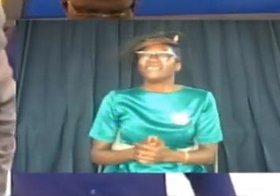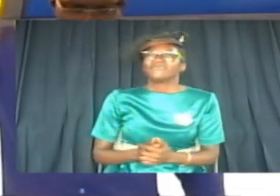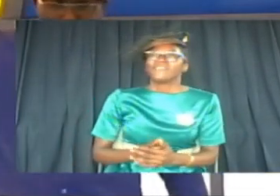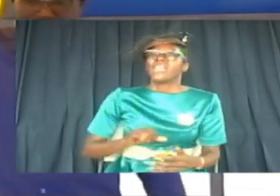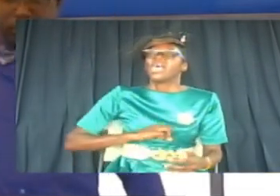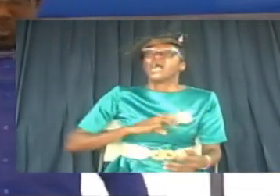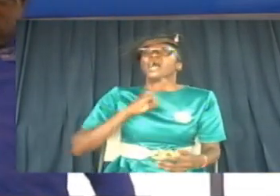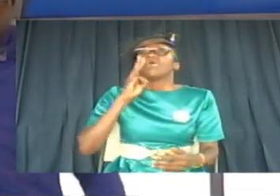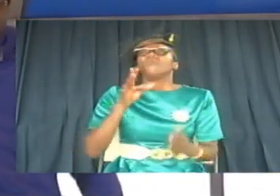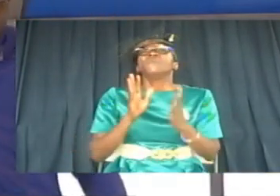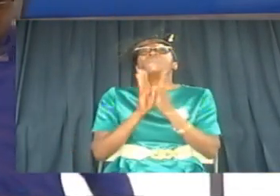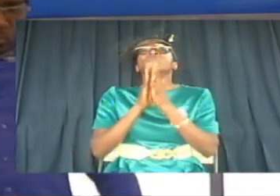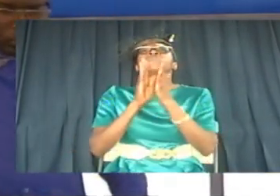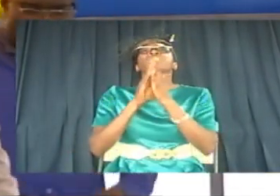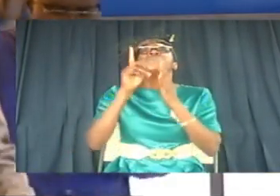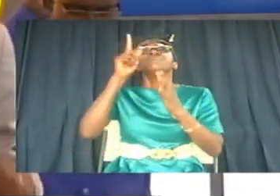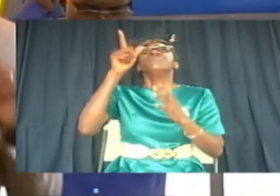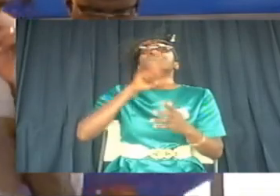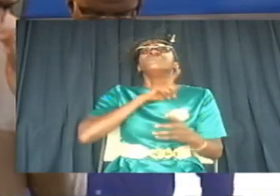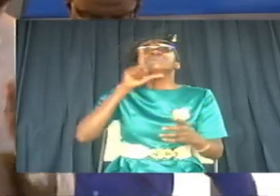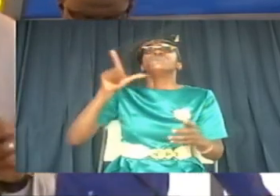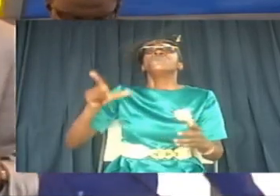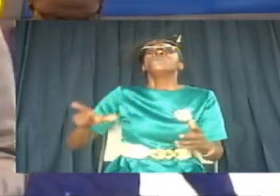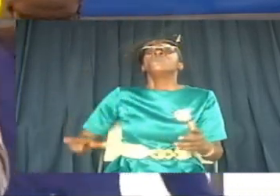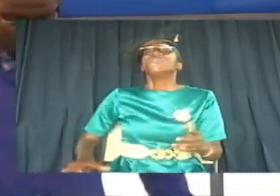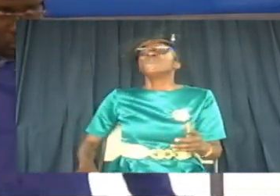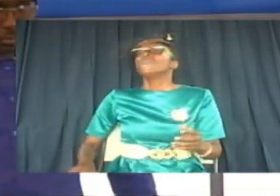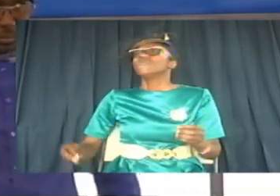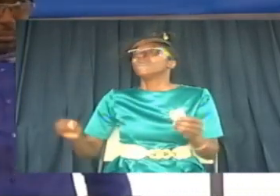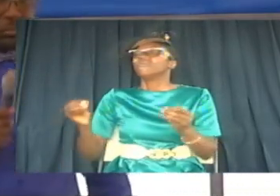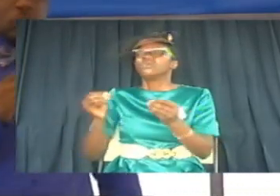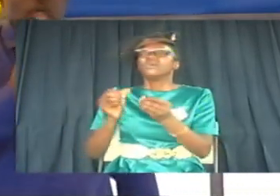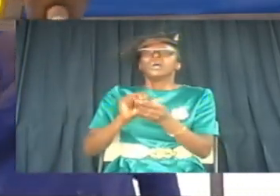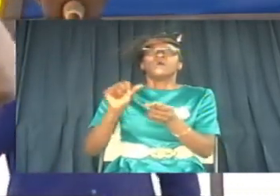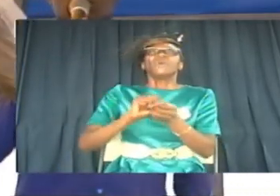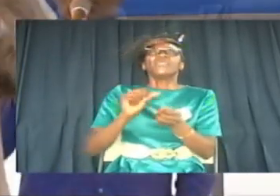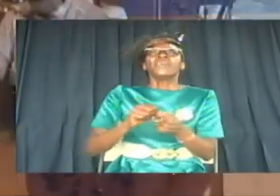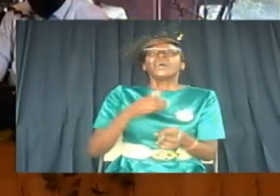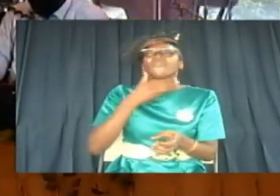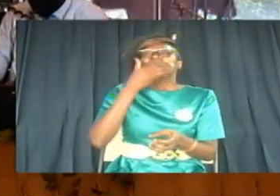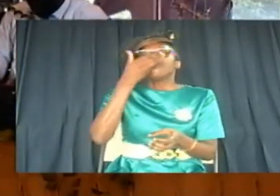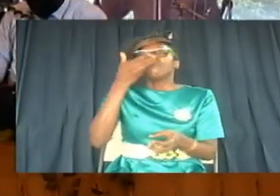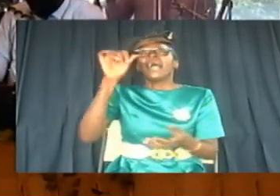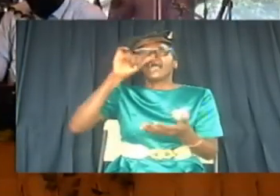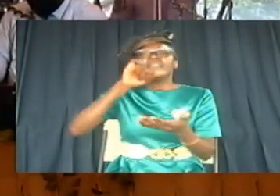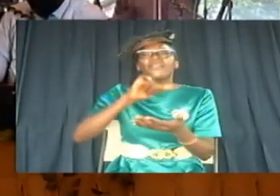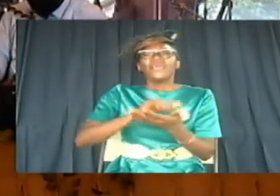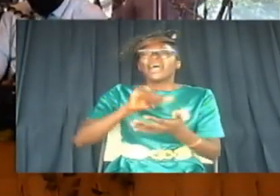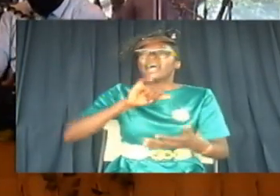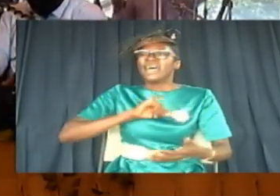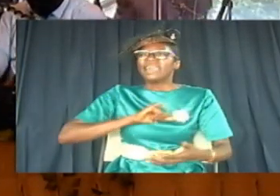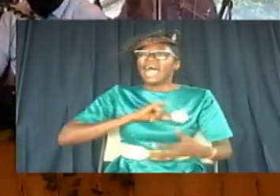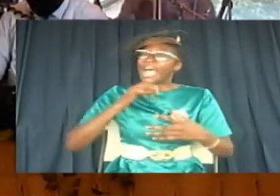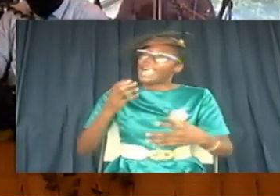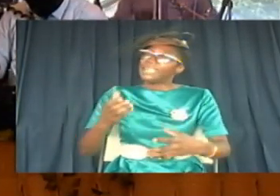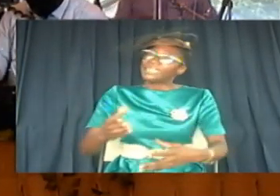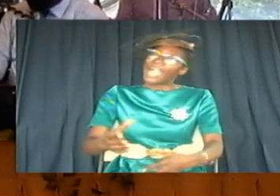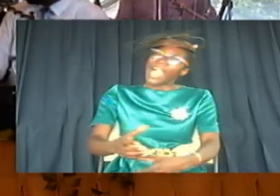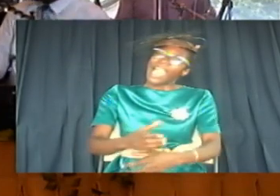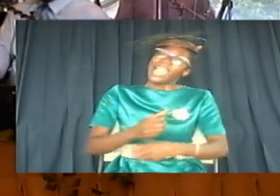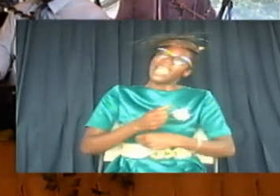will praise you, Lord. With every breath. With every breath that